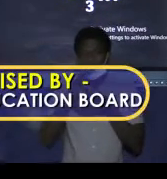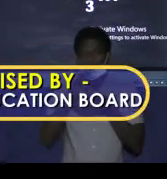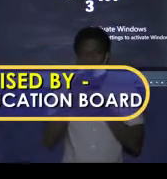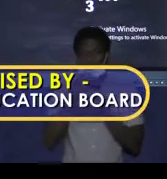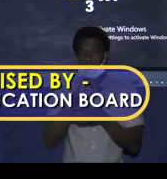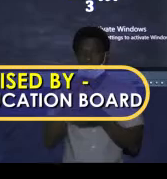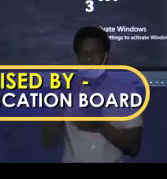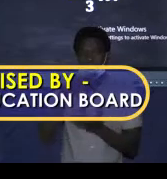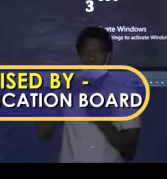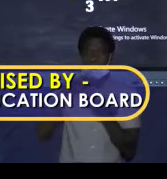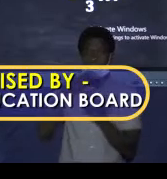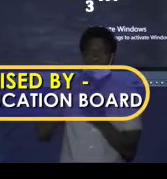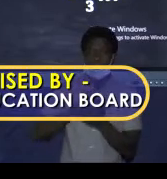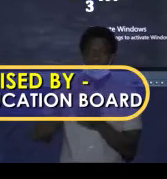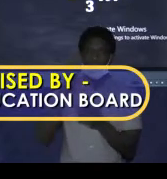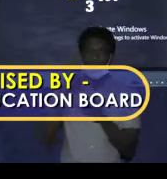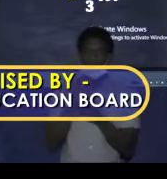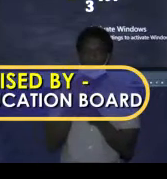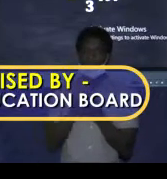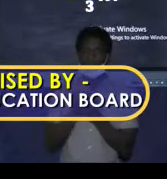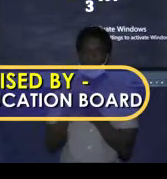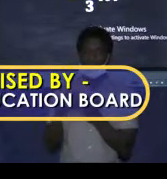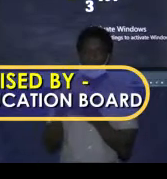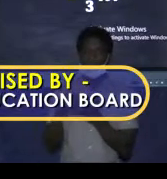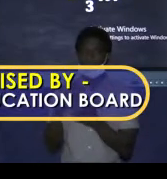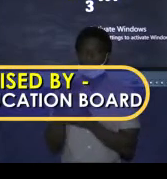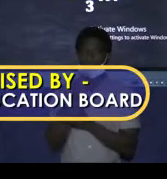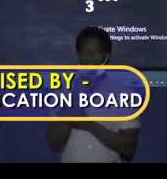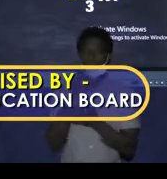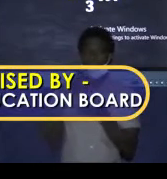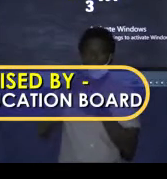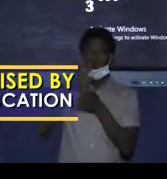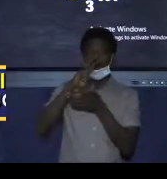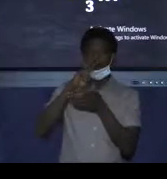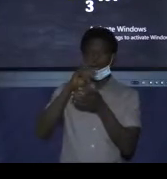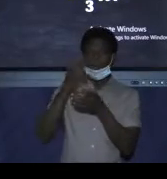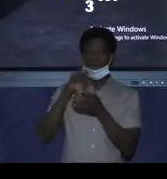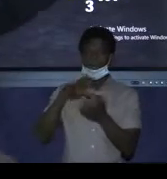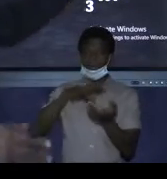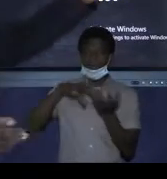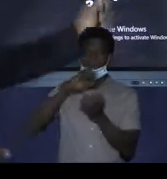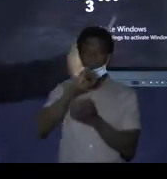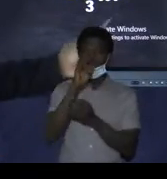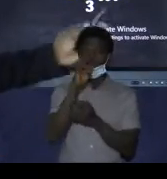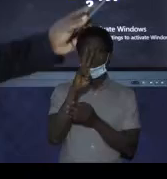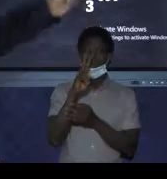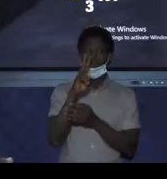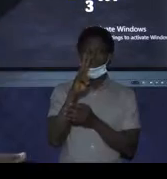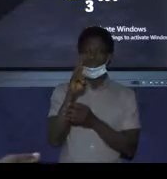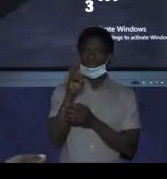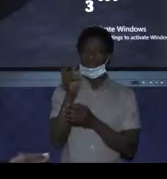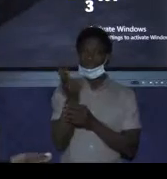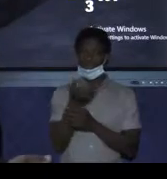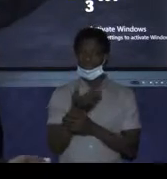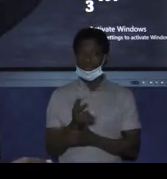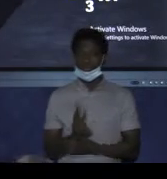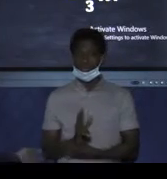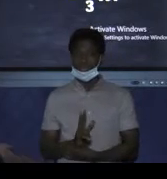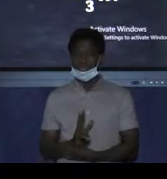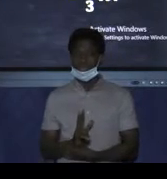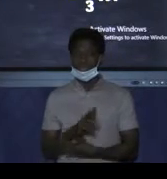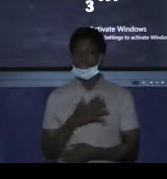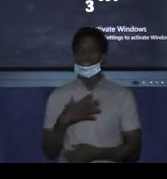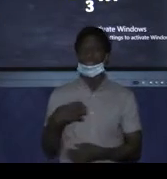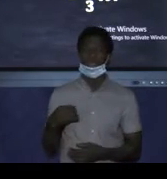the volume of any sphere. So I'll take that again. The volume of the sphere is 2/3 of the volume of a cylinder. And now we know that